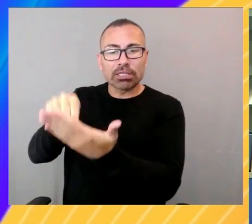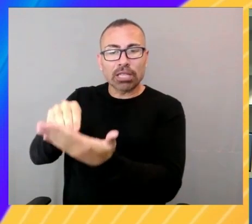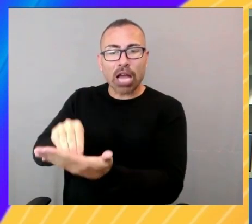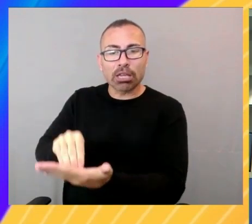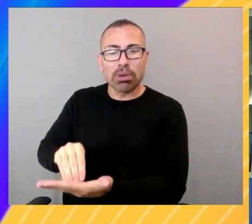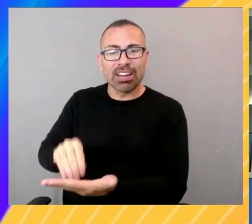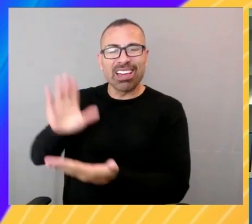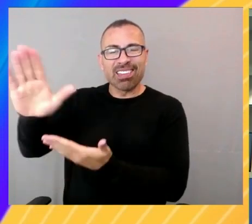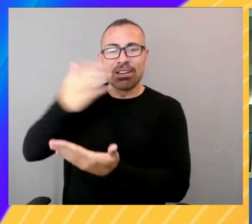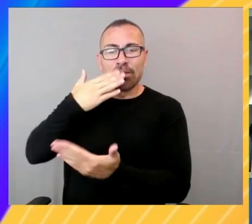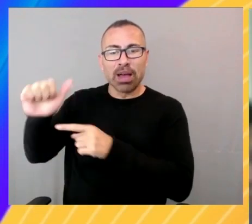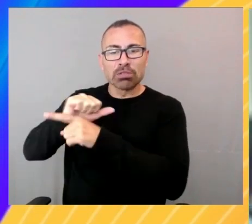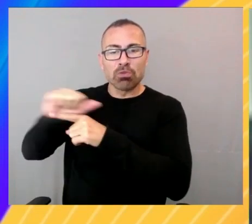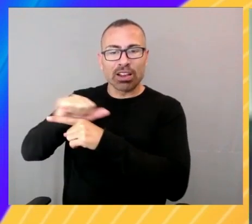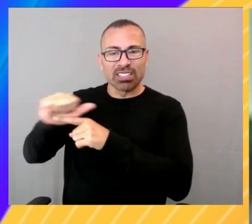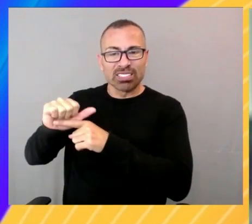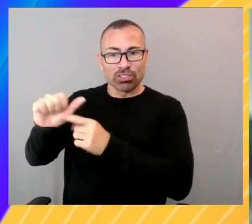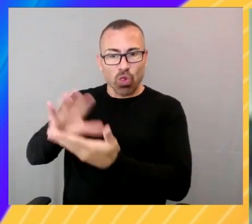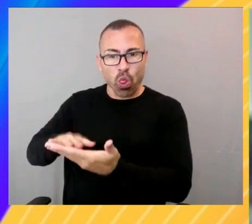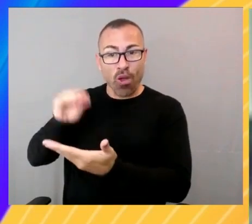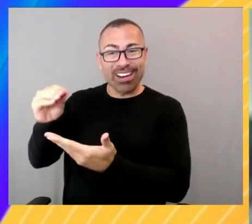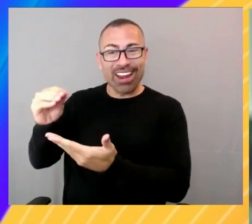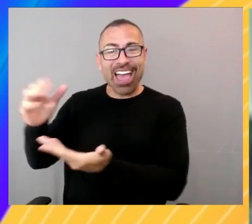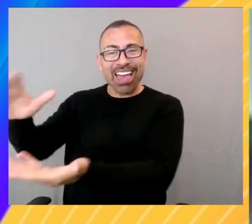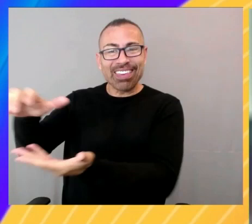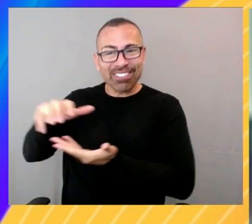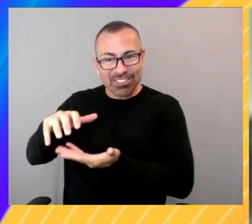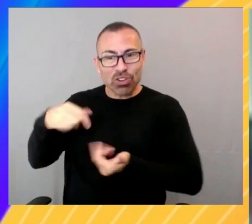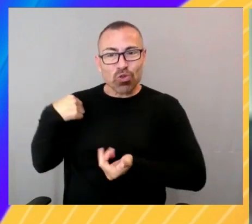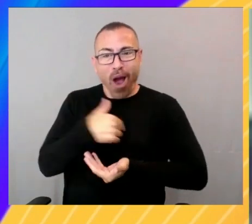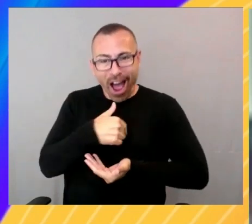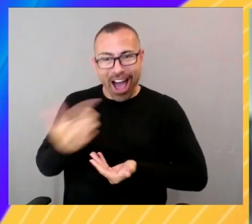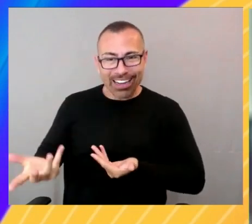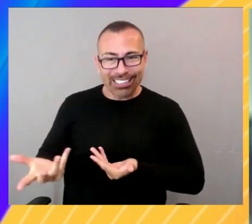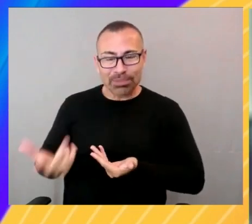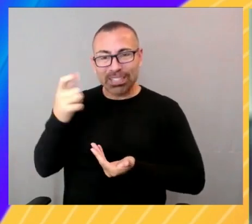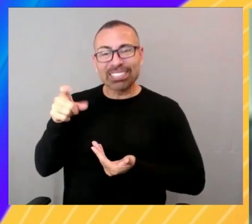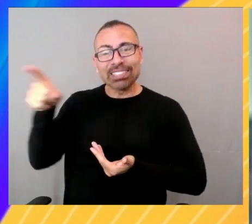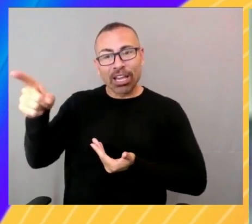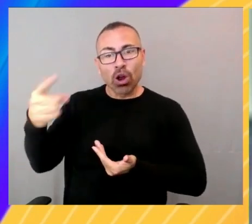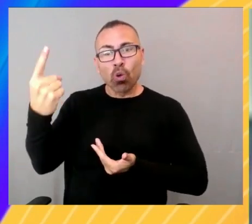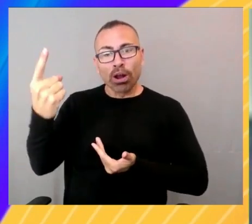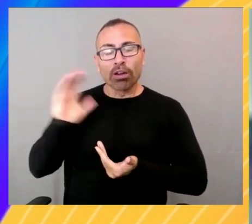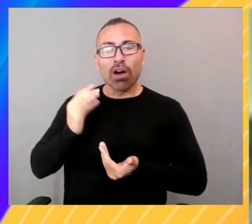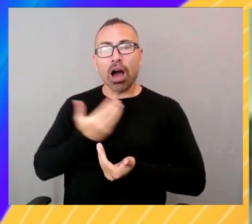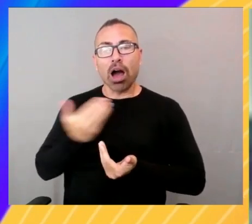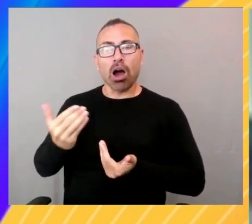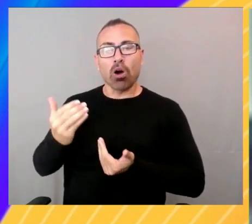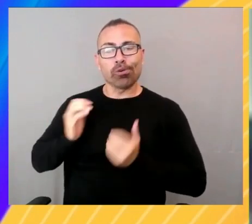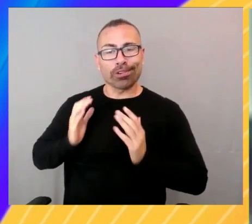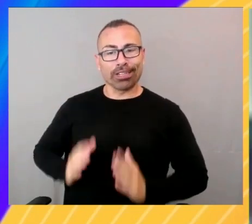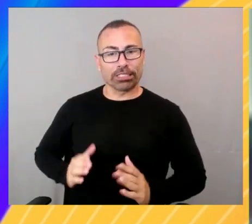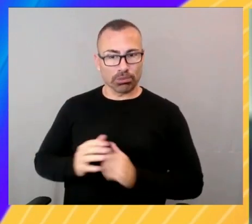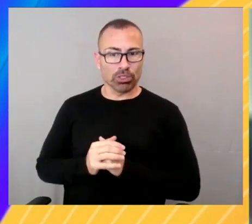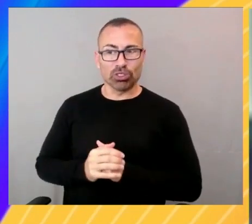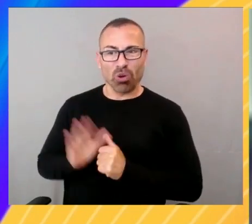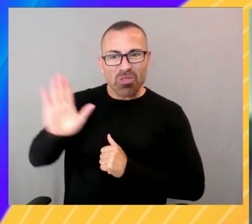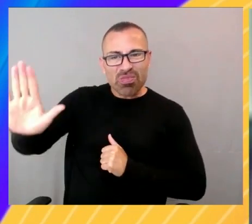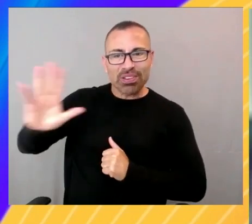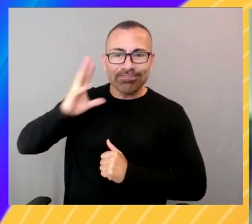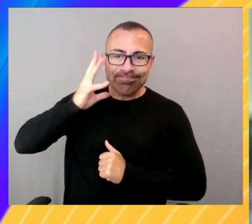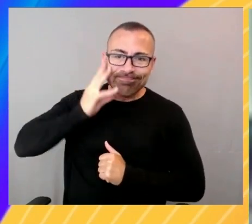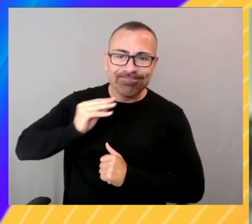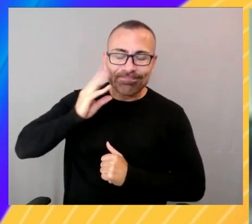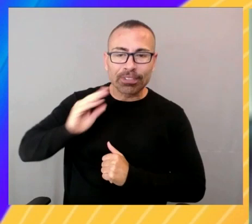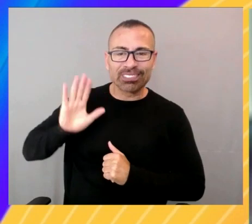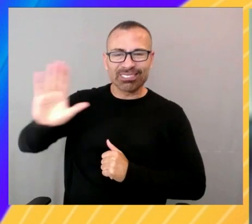as well as our customers through our AWS website. So again, all of that experience, all that knowledge, all those lessons learned,